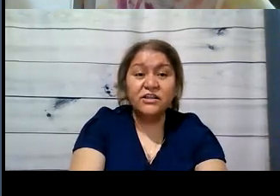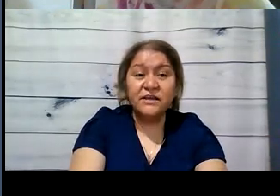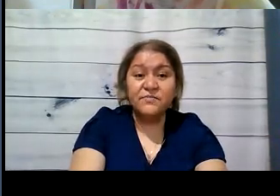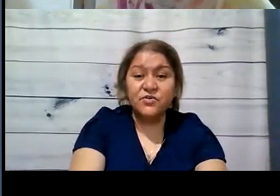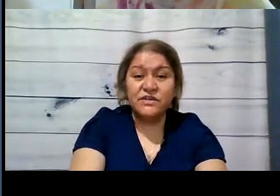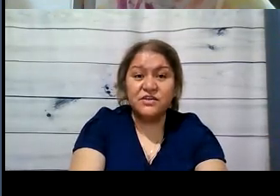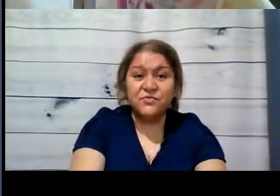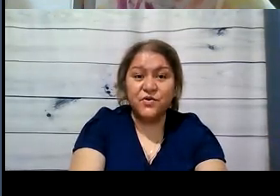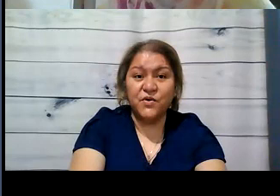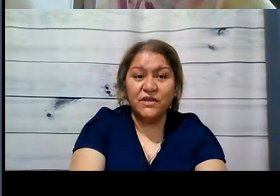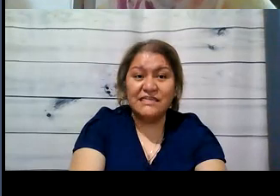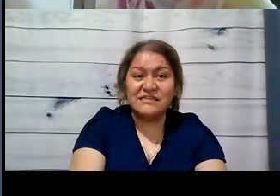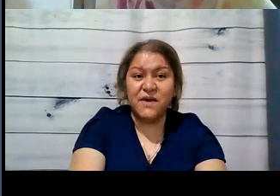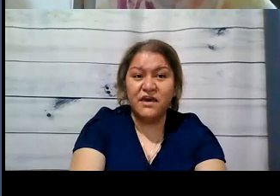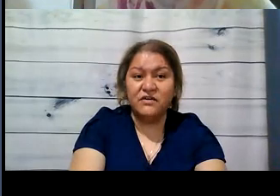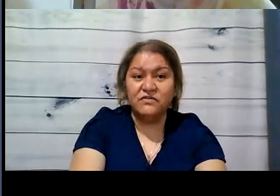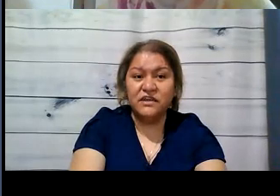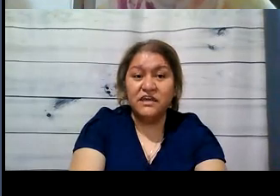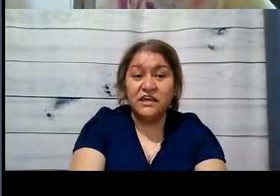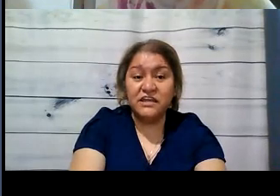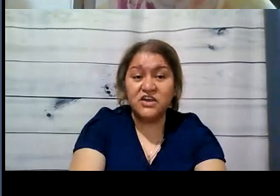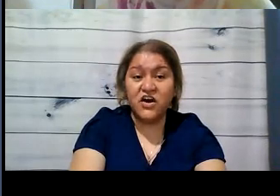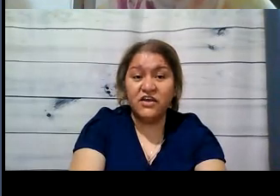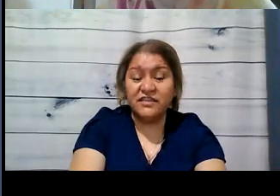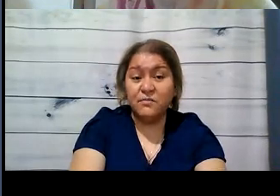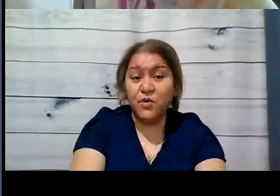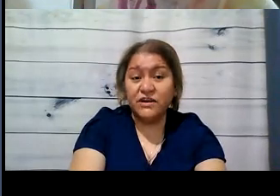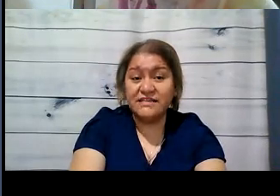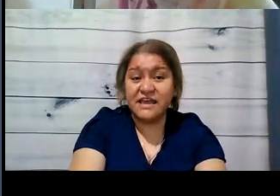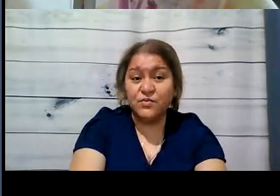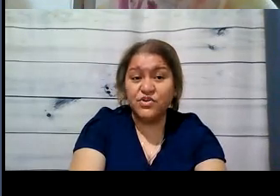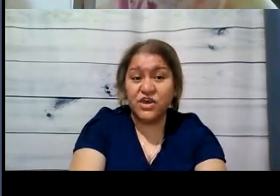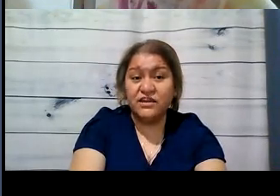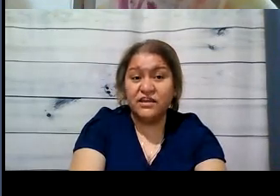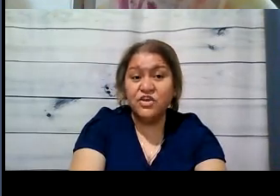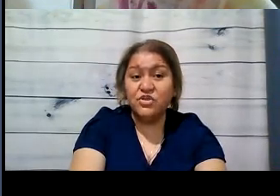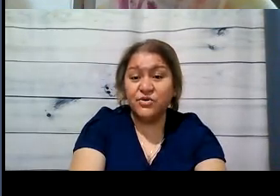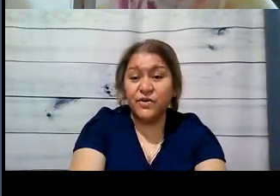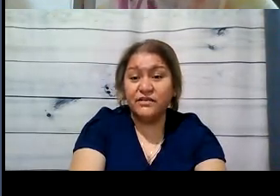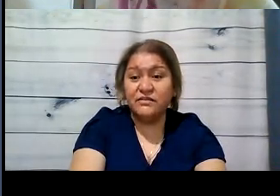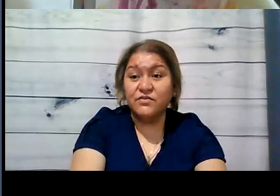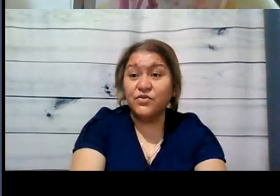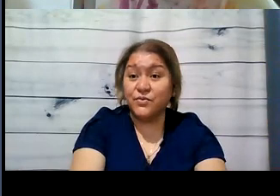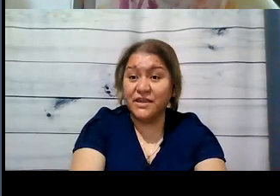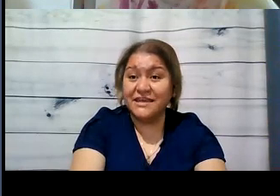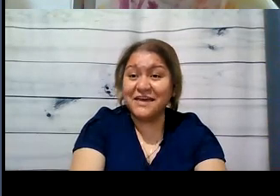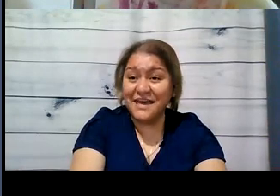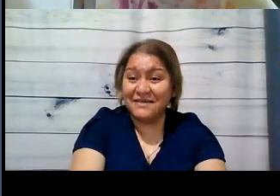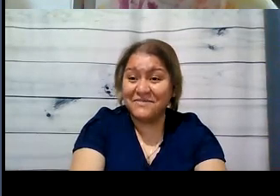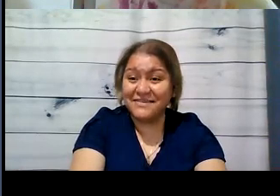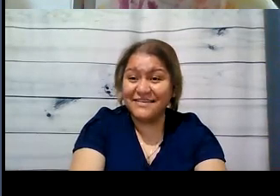Walter held up the twisted roll and smiled. He saw that the morning sun was shining through it